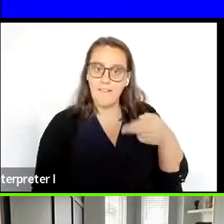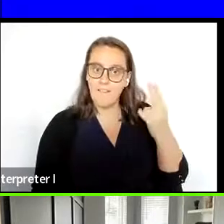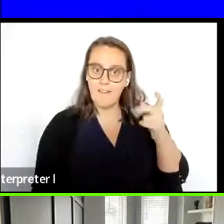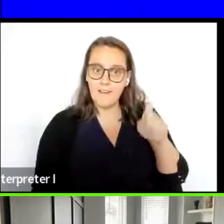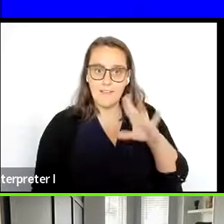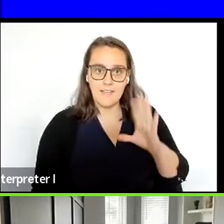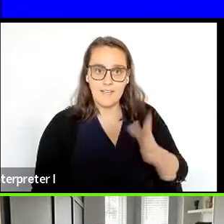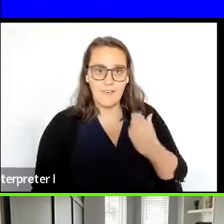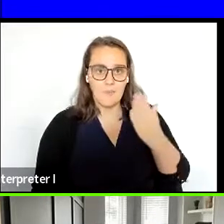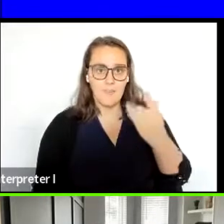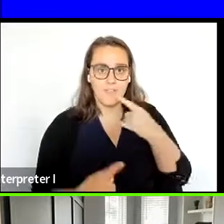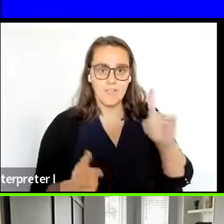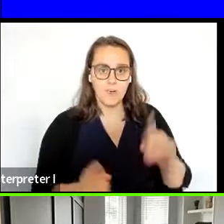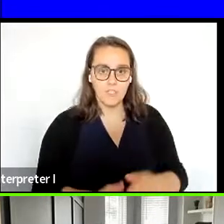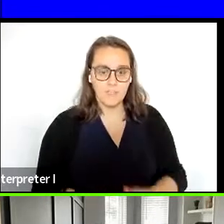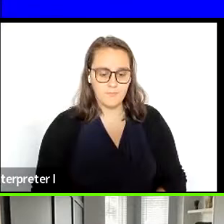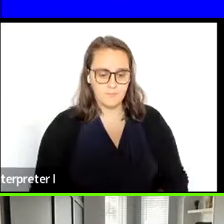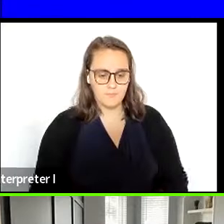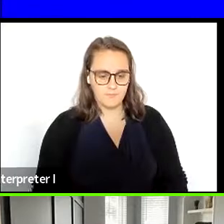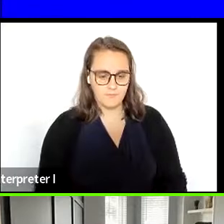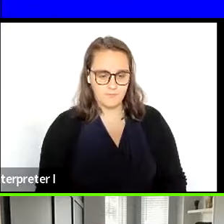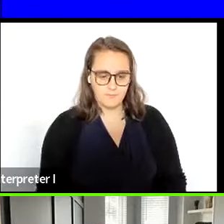the declaration.